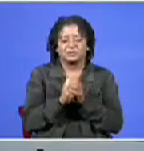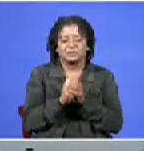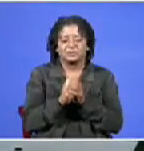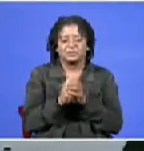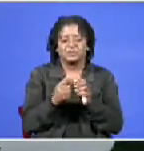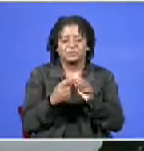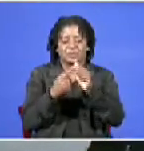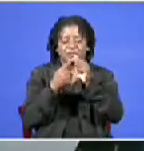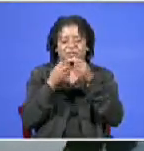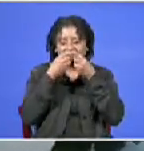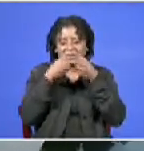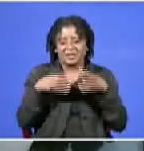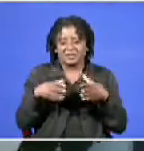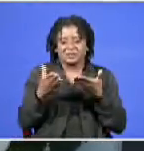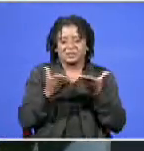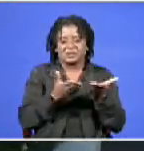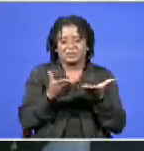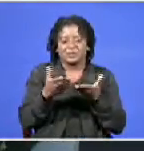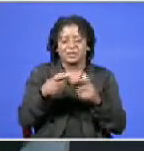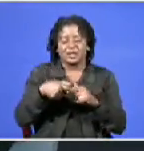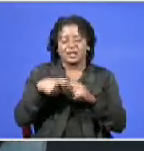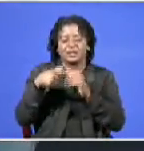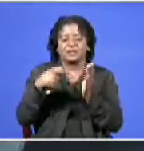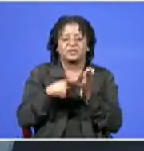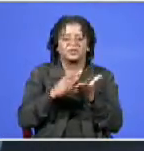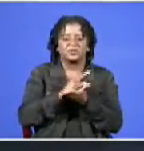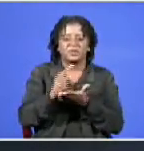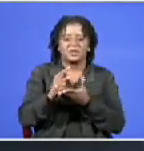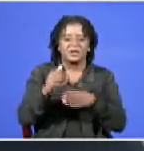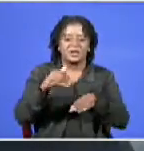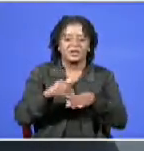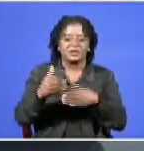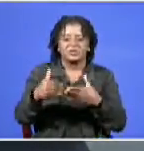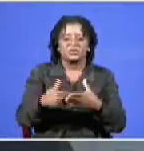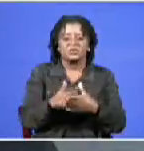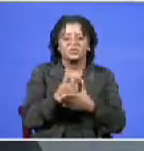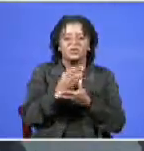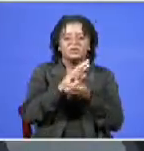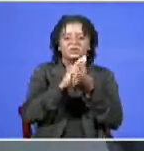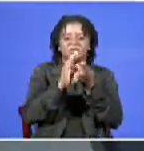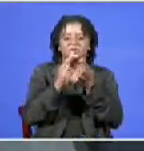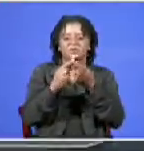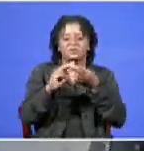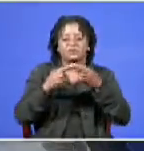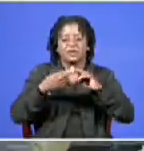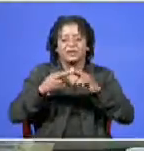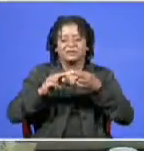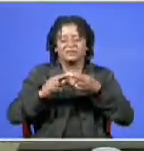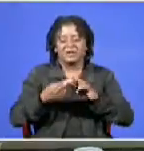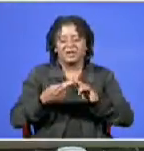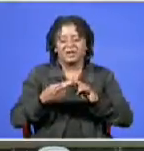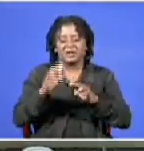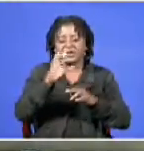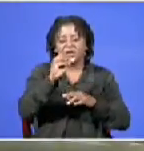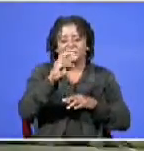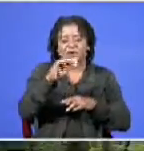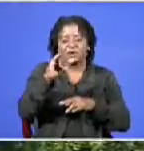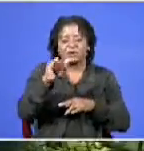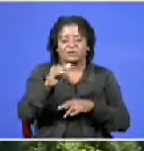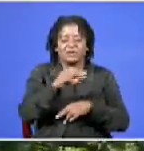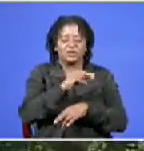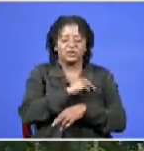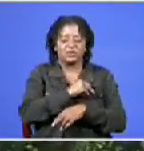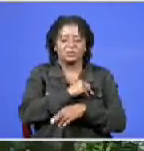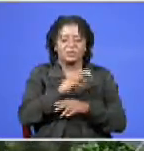Well, a special blessing ceremony held this week at the newly renovated Cory Newbold Ward and the recently renovated radiology department at the Princess